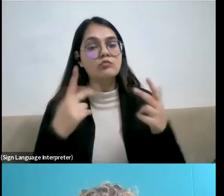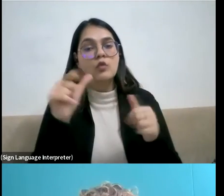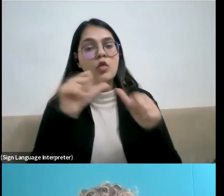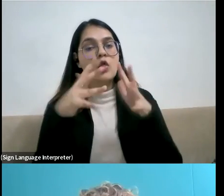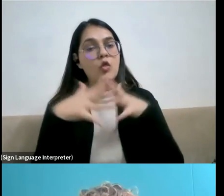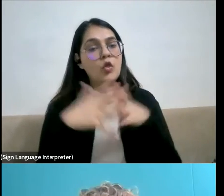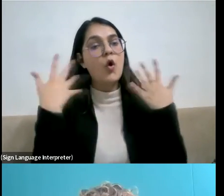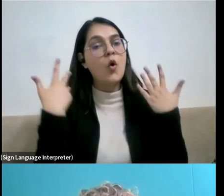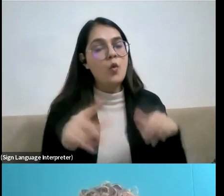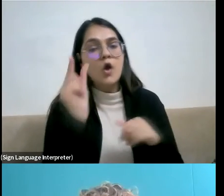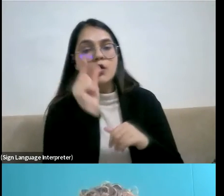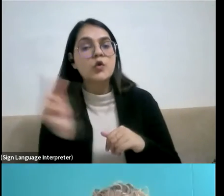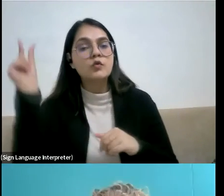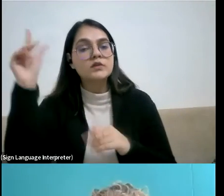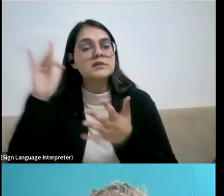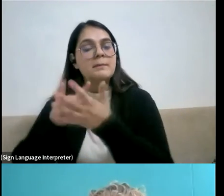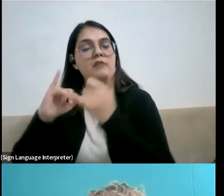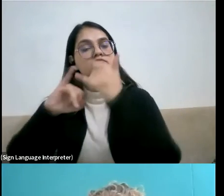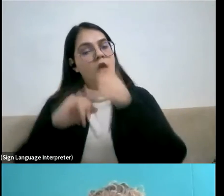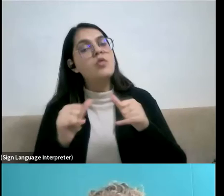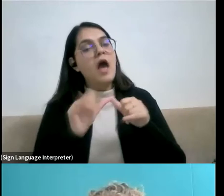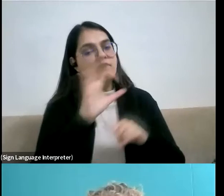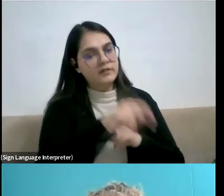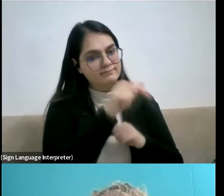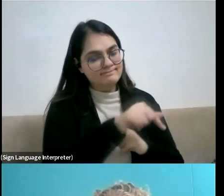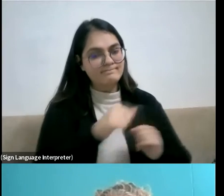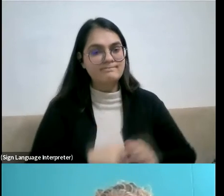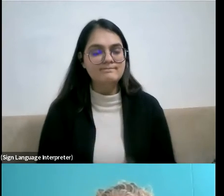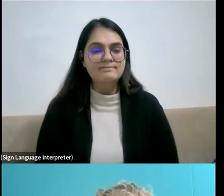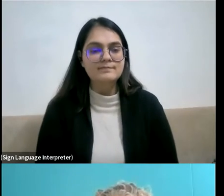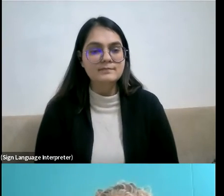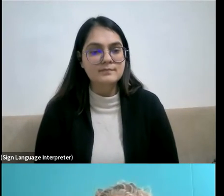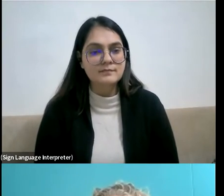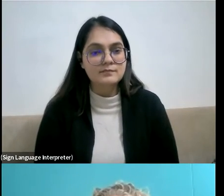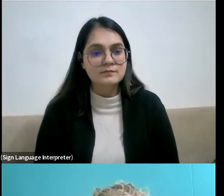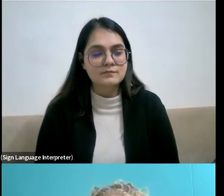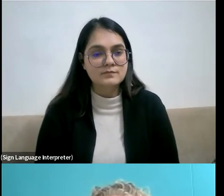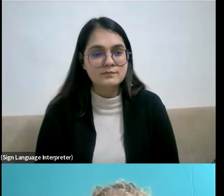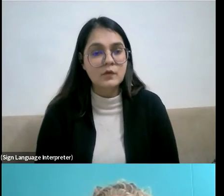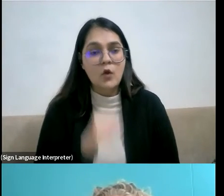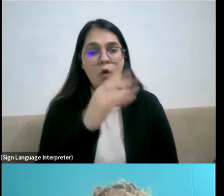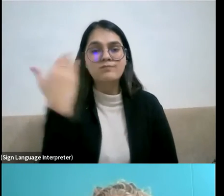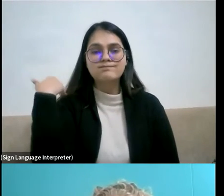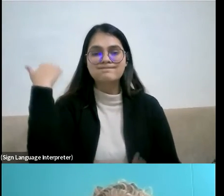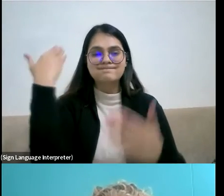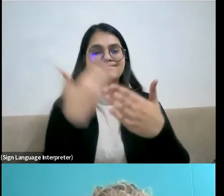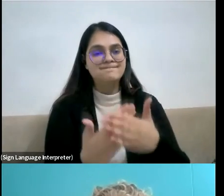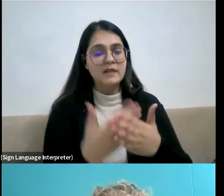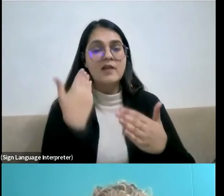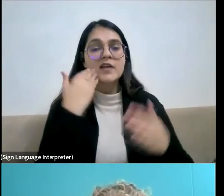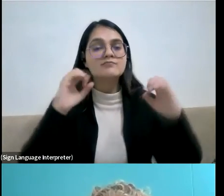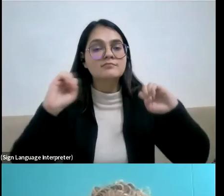Rhodes University in South Africa. And her in her career began